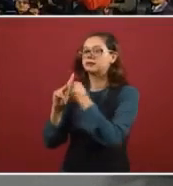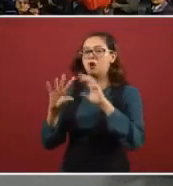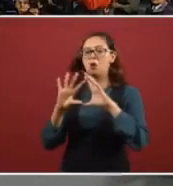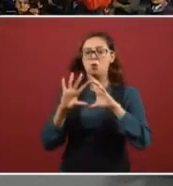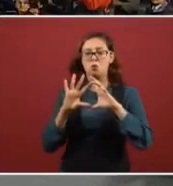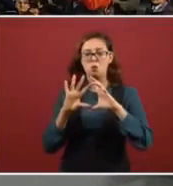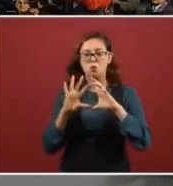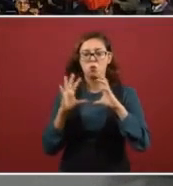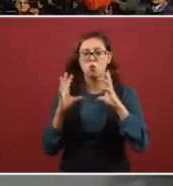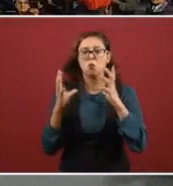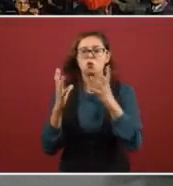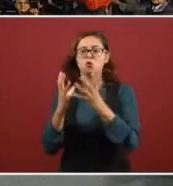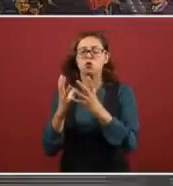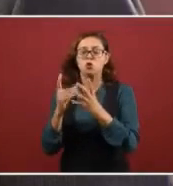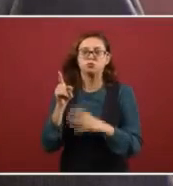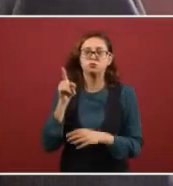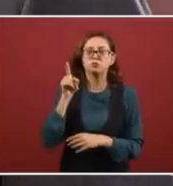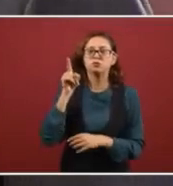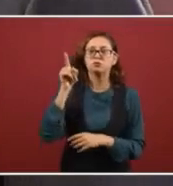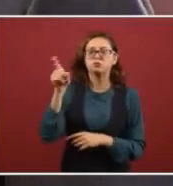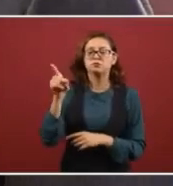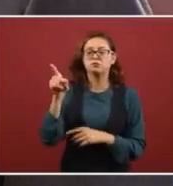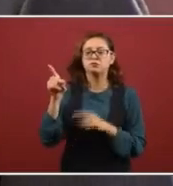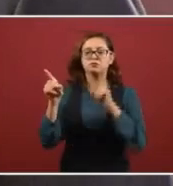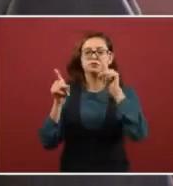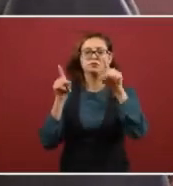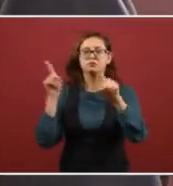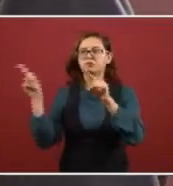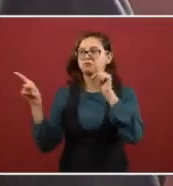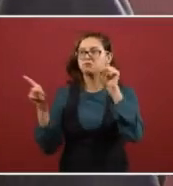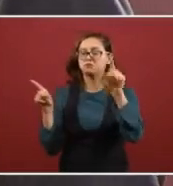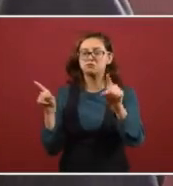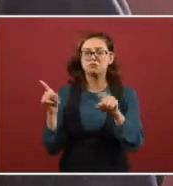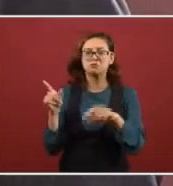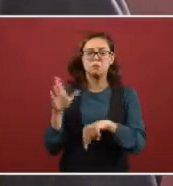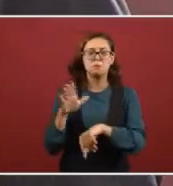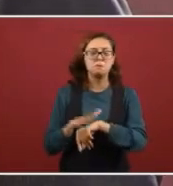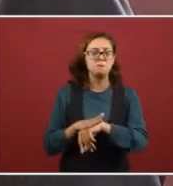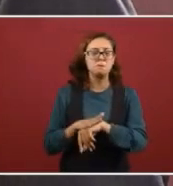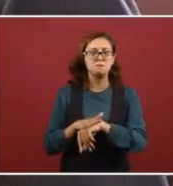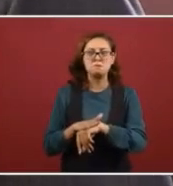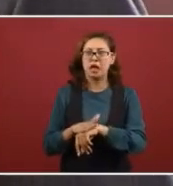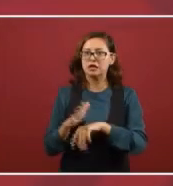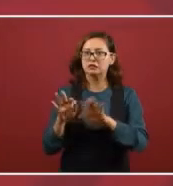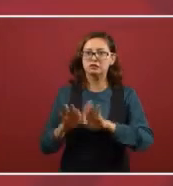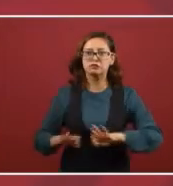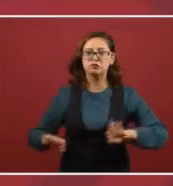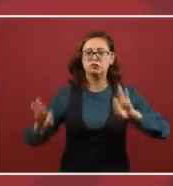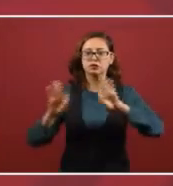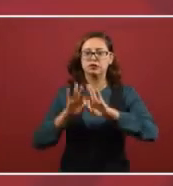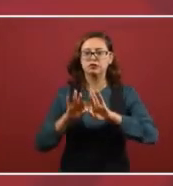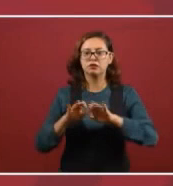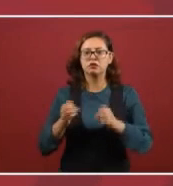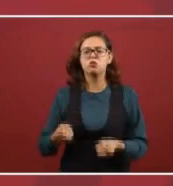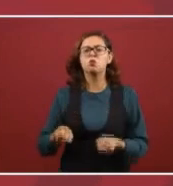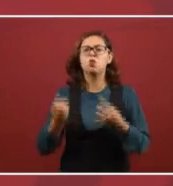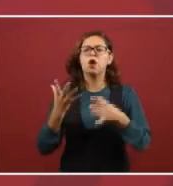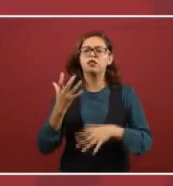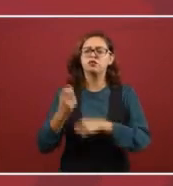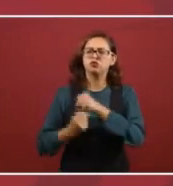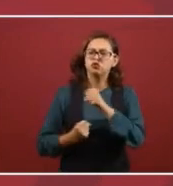countries that are older, or the greater importance, political importance.